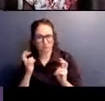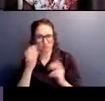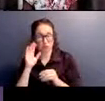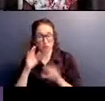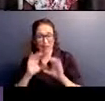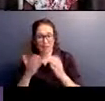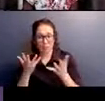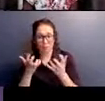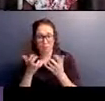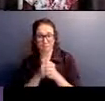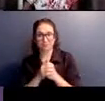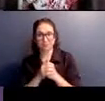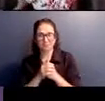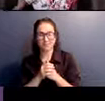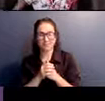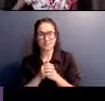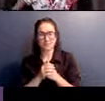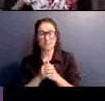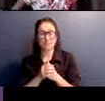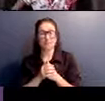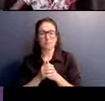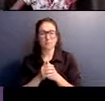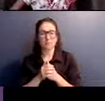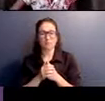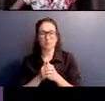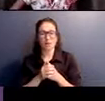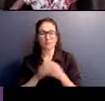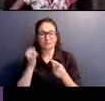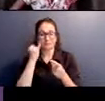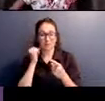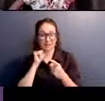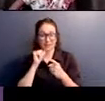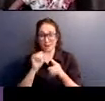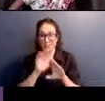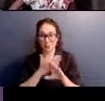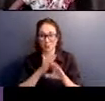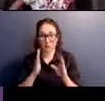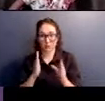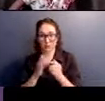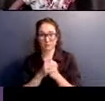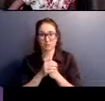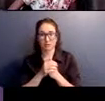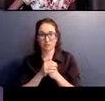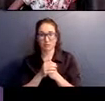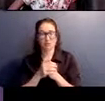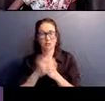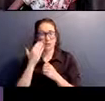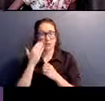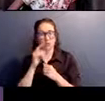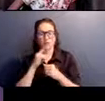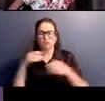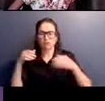classroom, and you're a non-musician, a in contained classroom